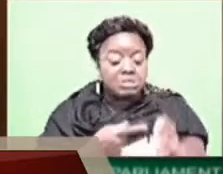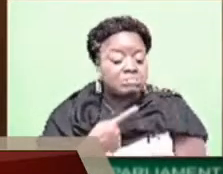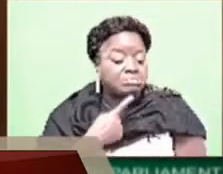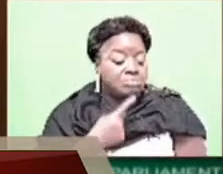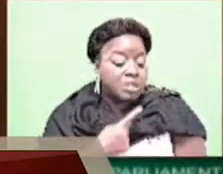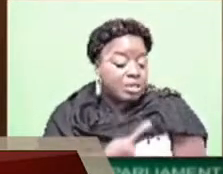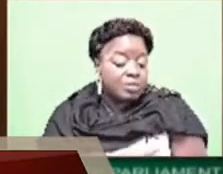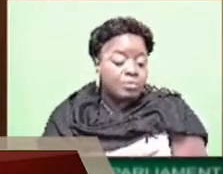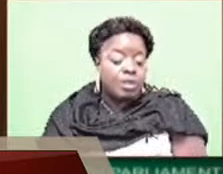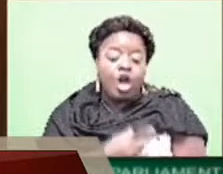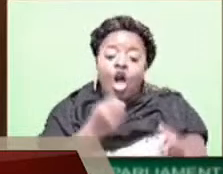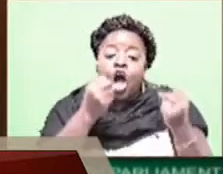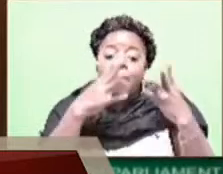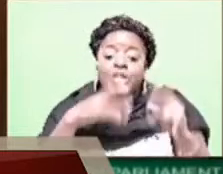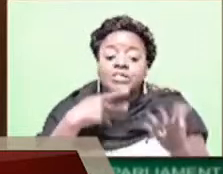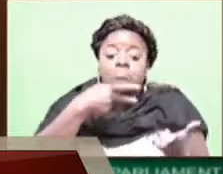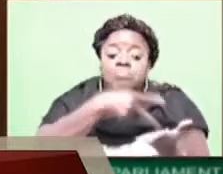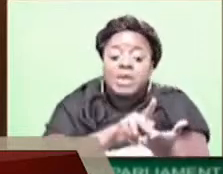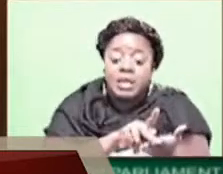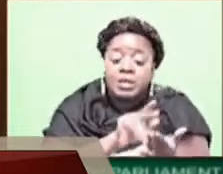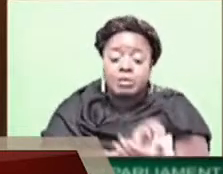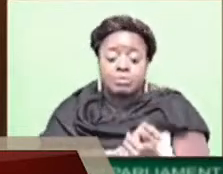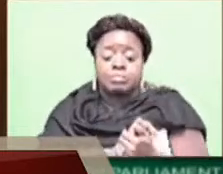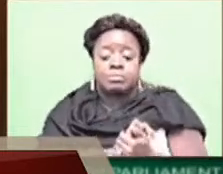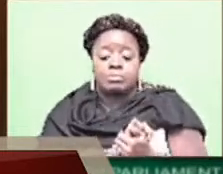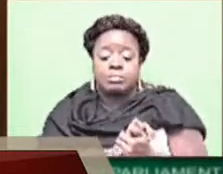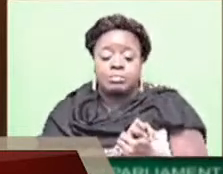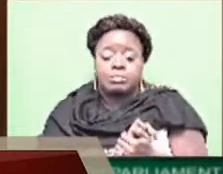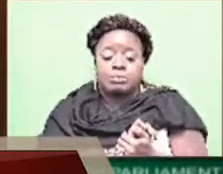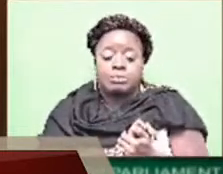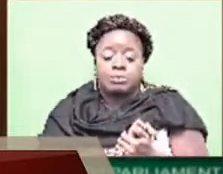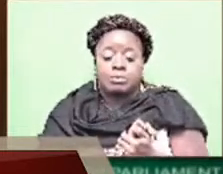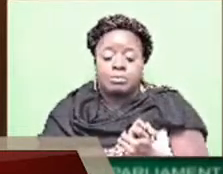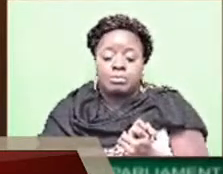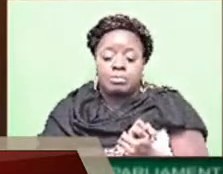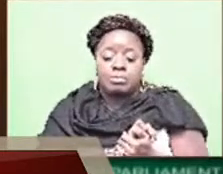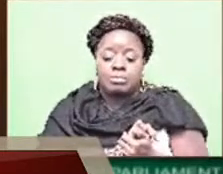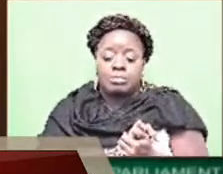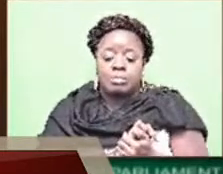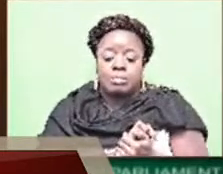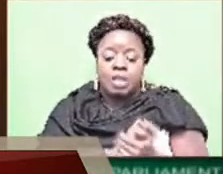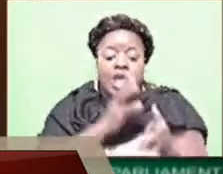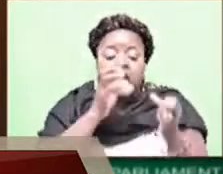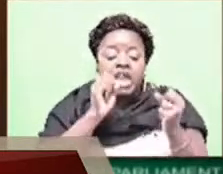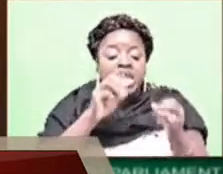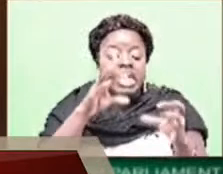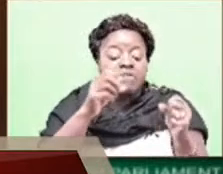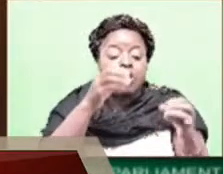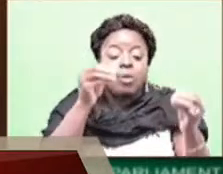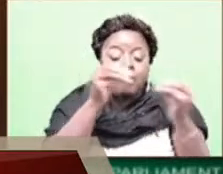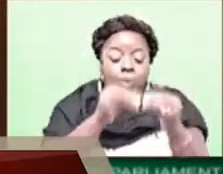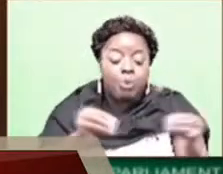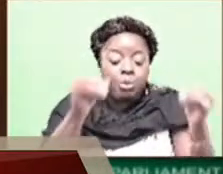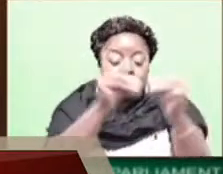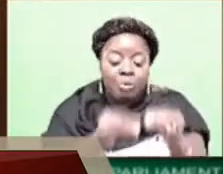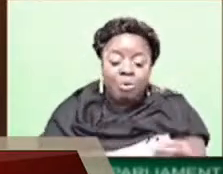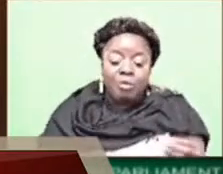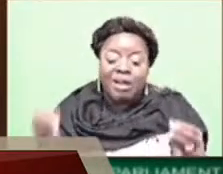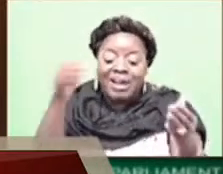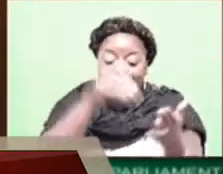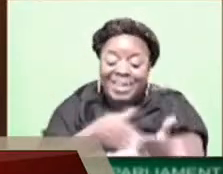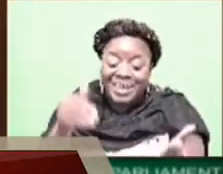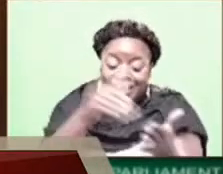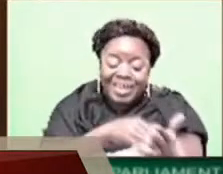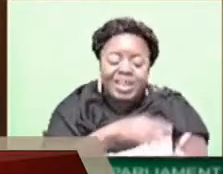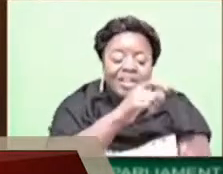the sum is and what it can be in multiple circumstances, for instance, by way of first offense, second